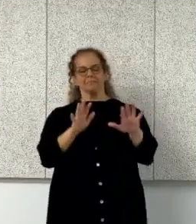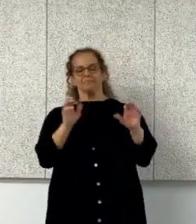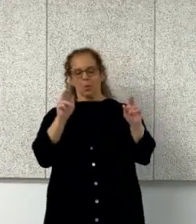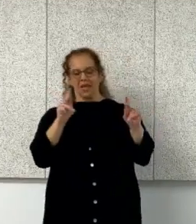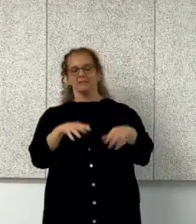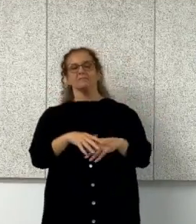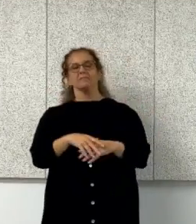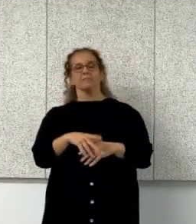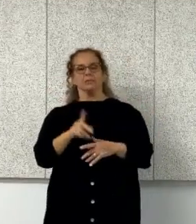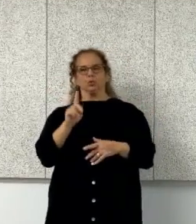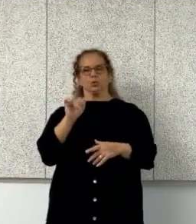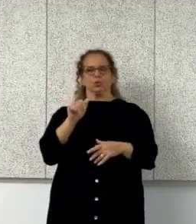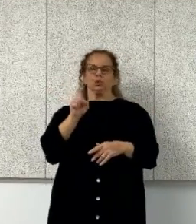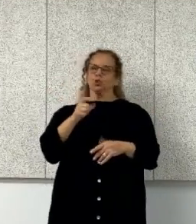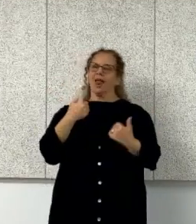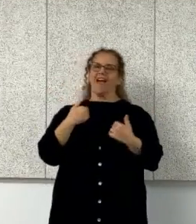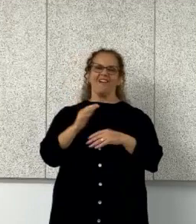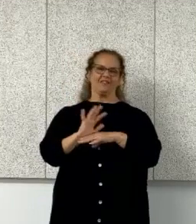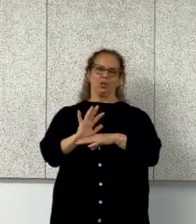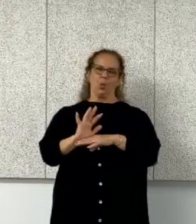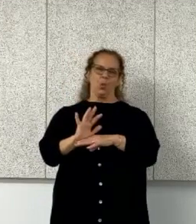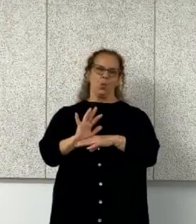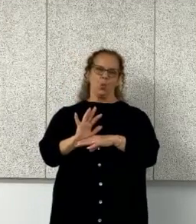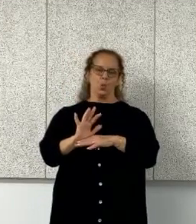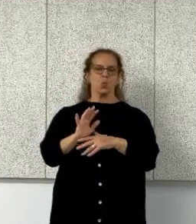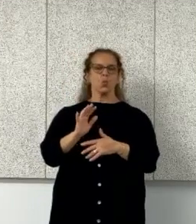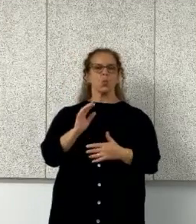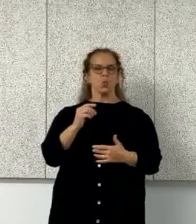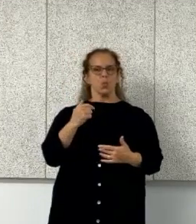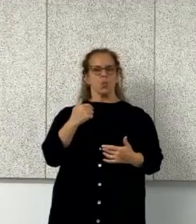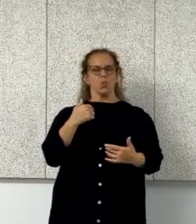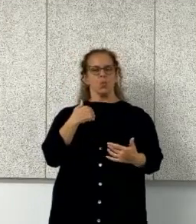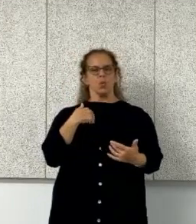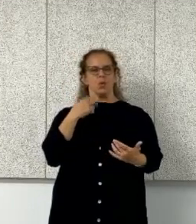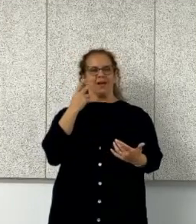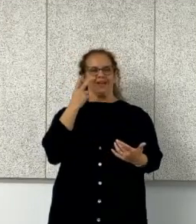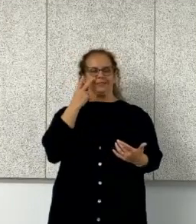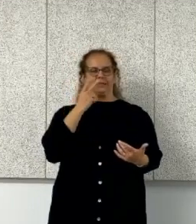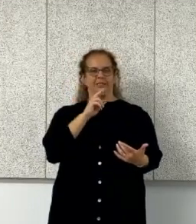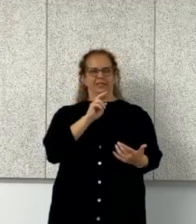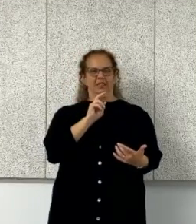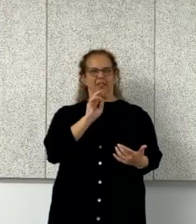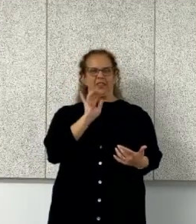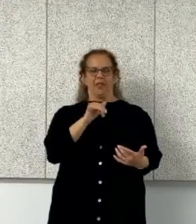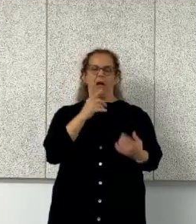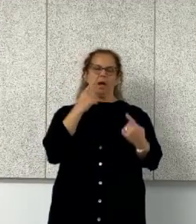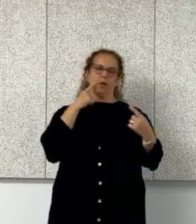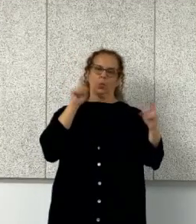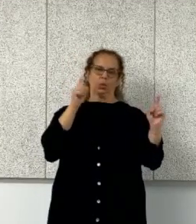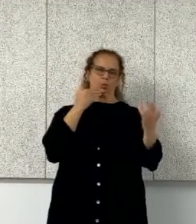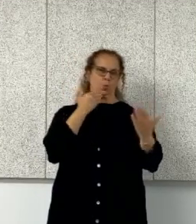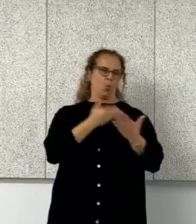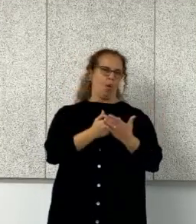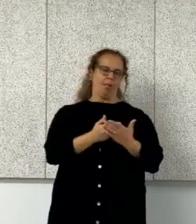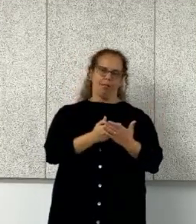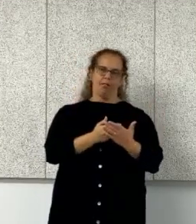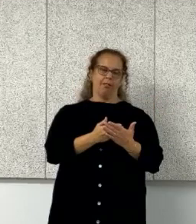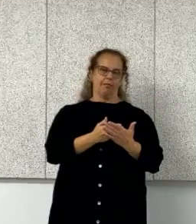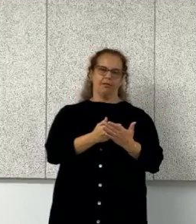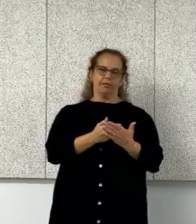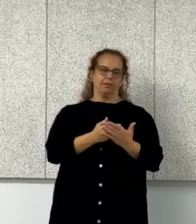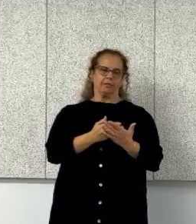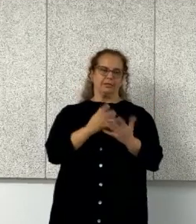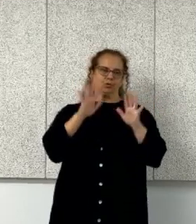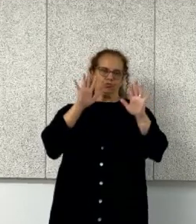that happen, because I think that is just so crucial. The number of times that I've seen a video like that get pushed out and it just performs so well, it's such a